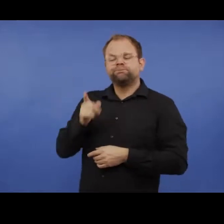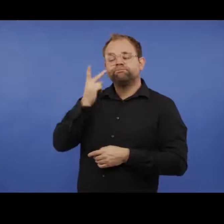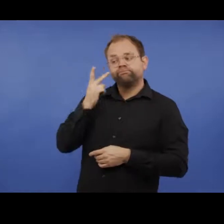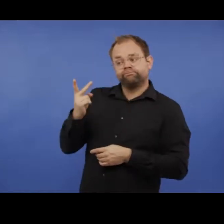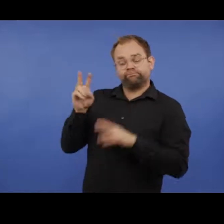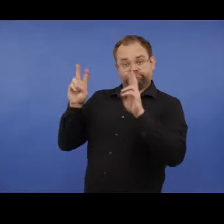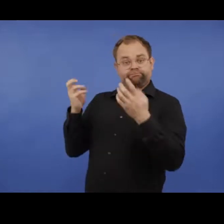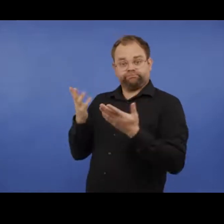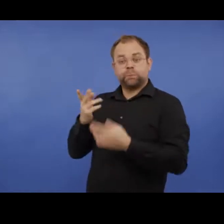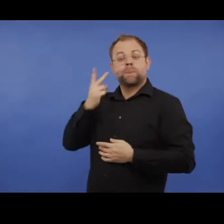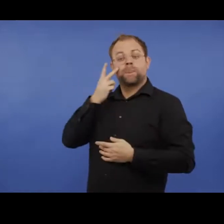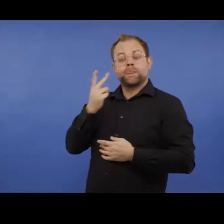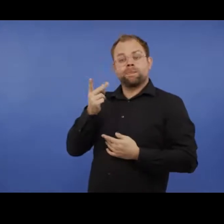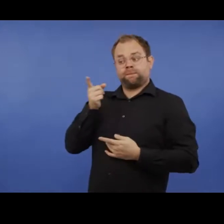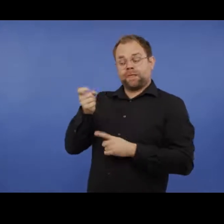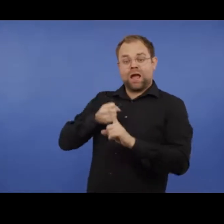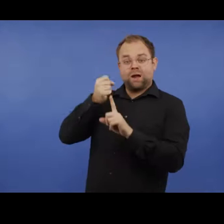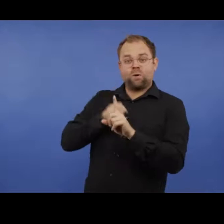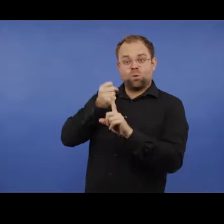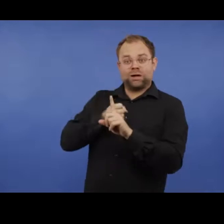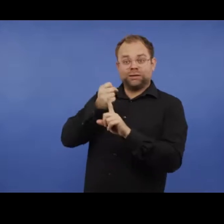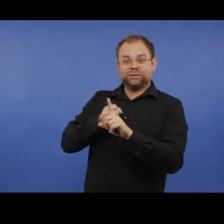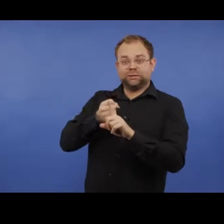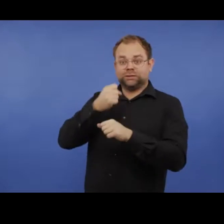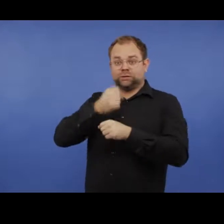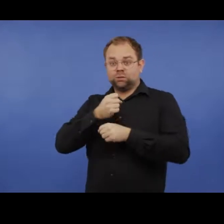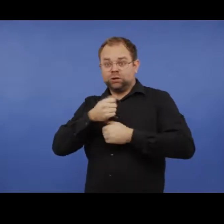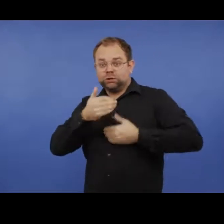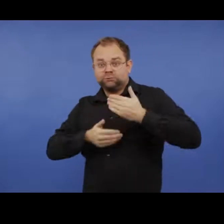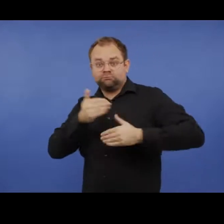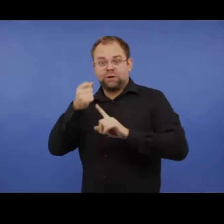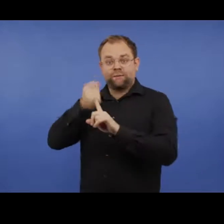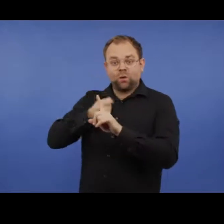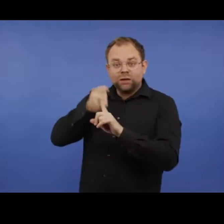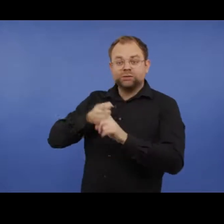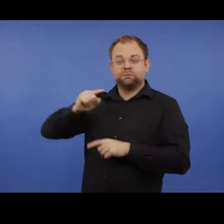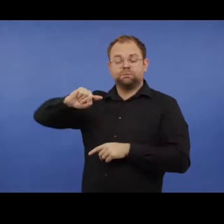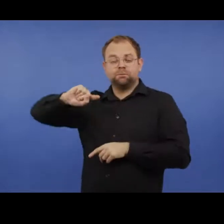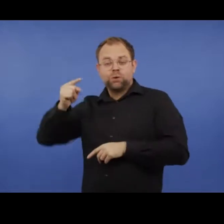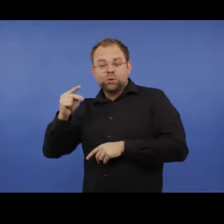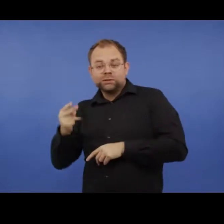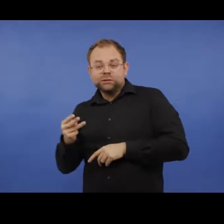the conversation? So we'll go to Michael Muwenda first. Michael, over to you.